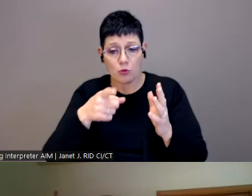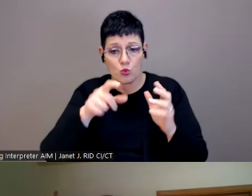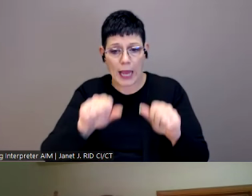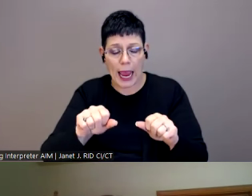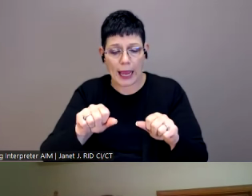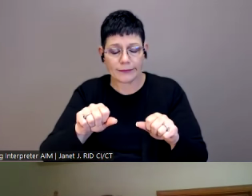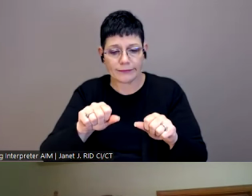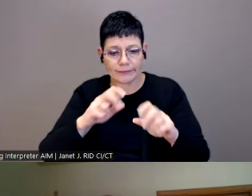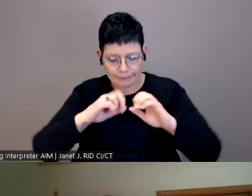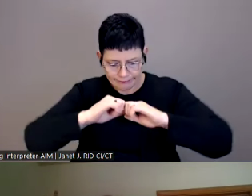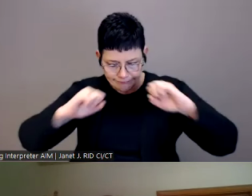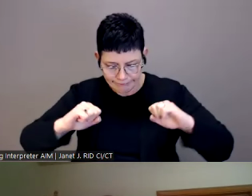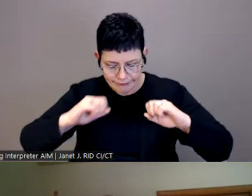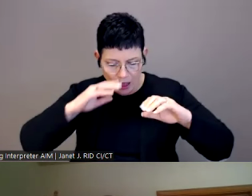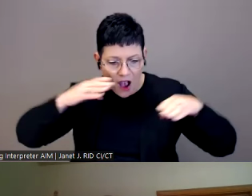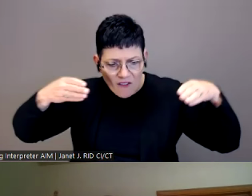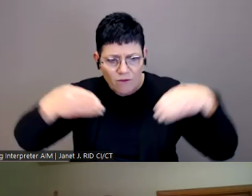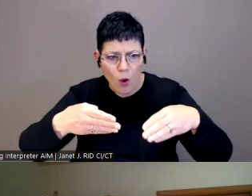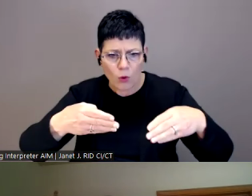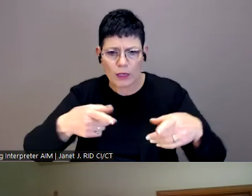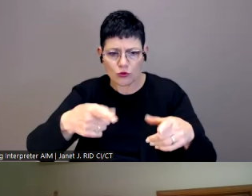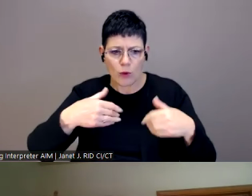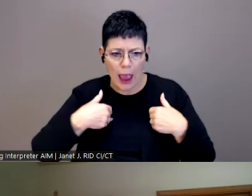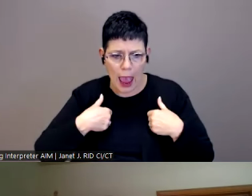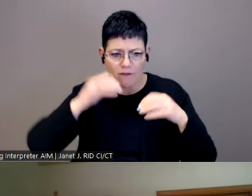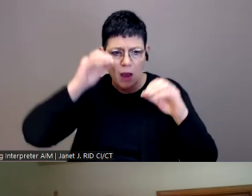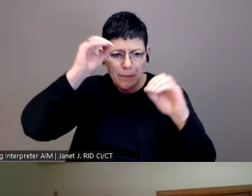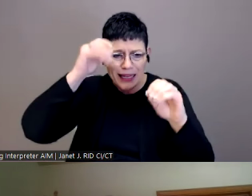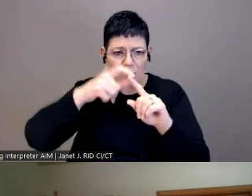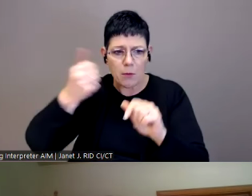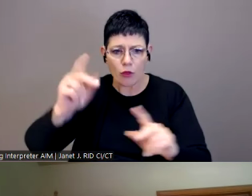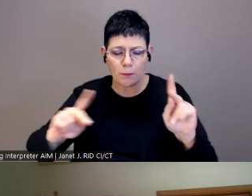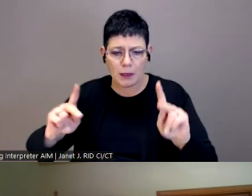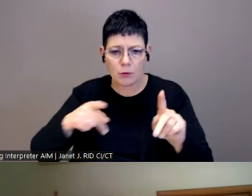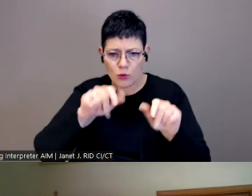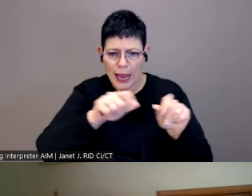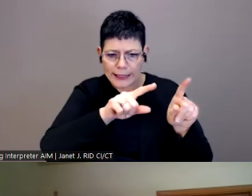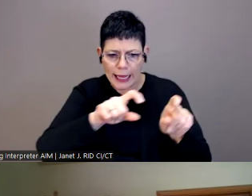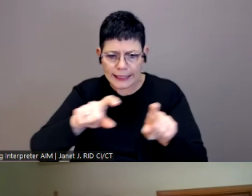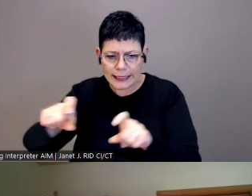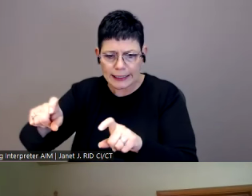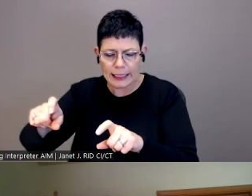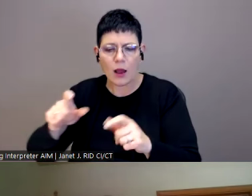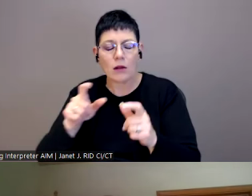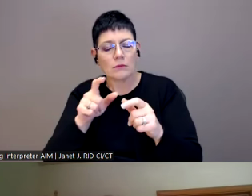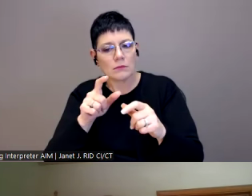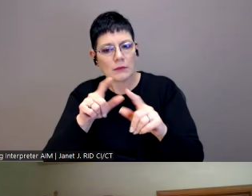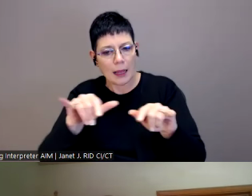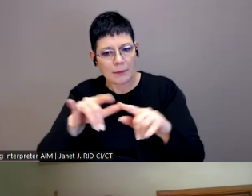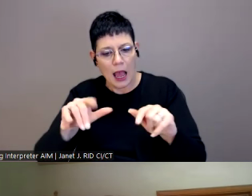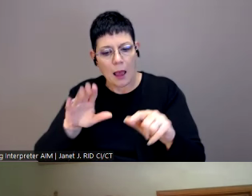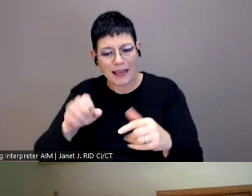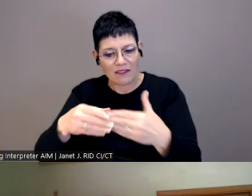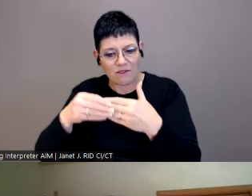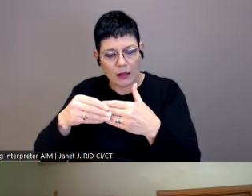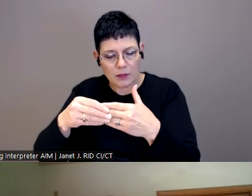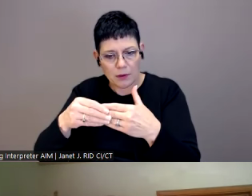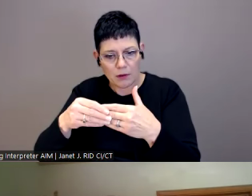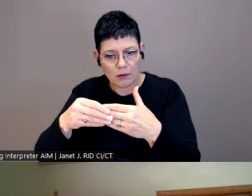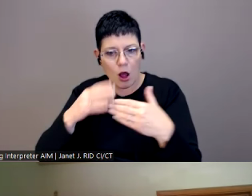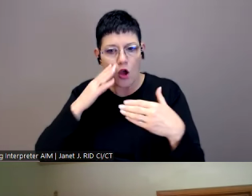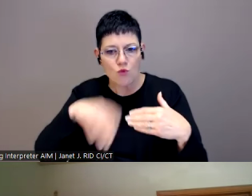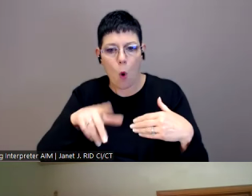this gives you practical, real world, tried and true methodologies that are flexible enough, given your